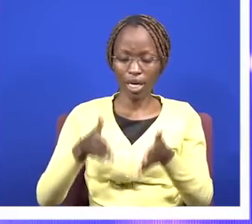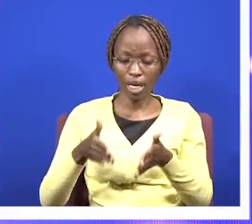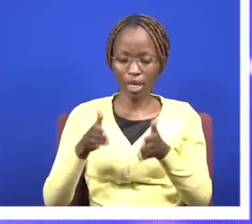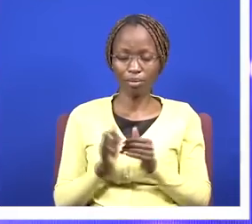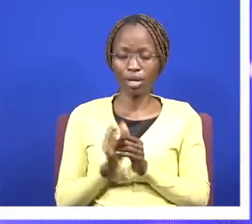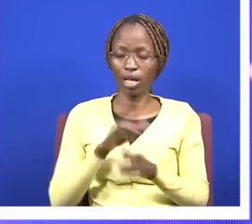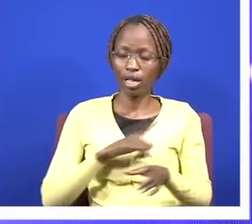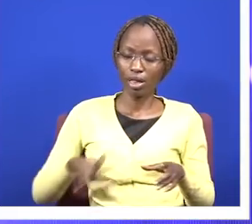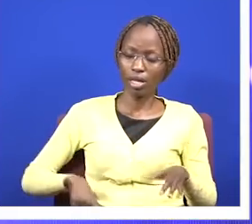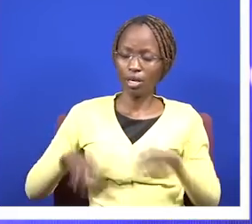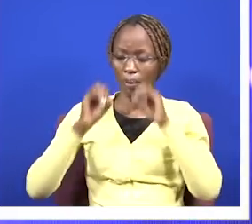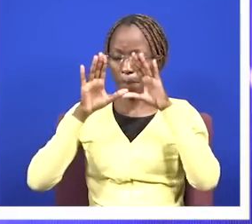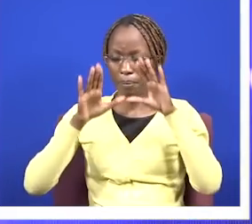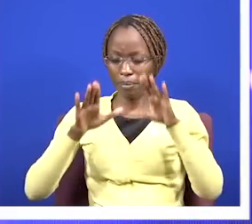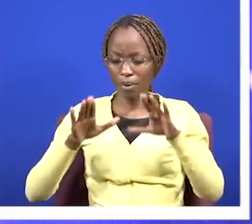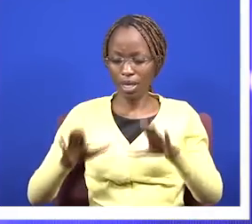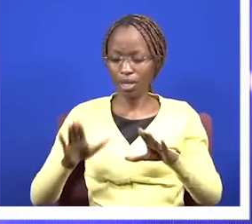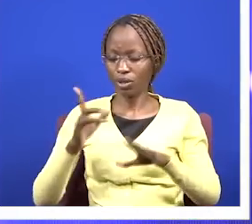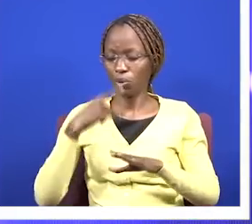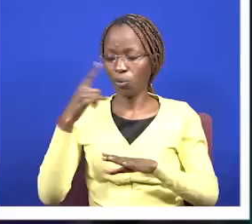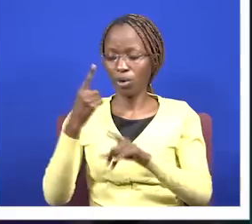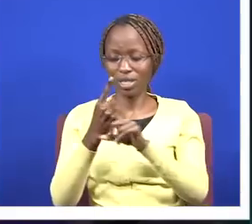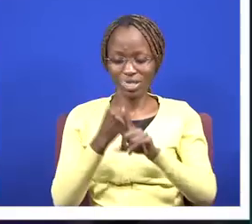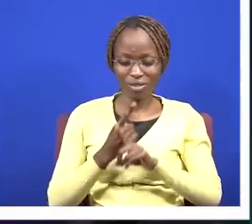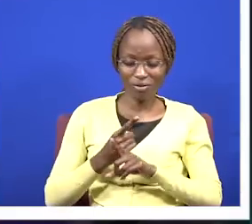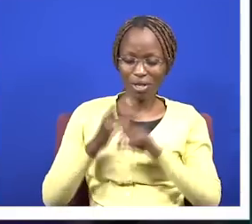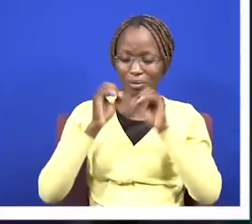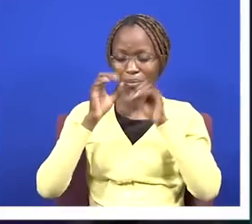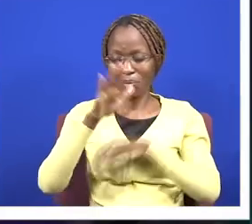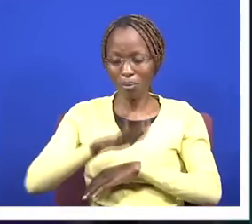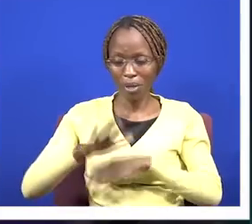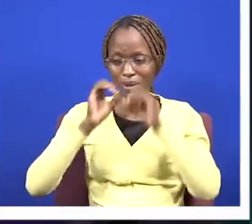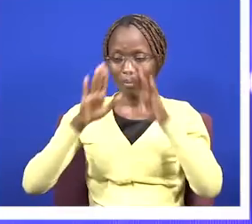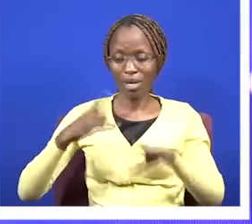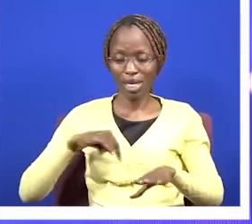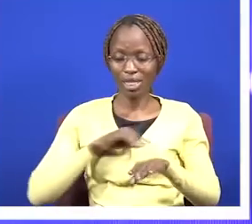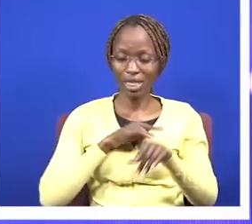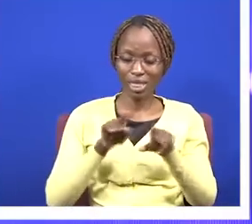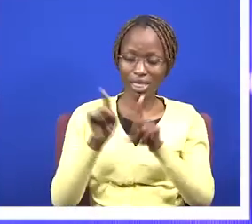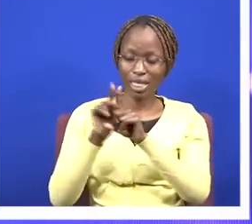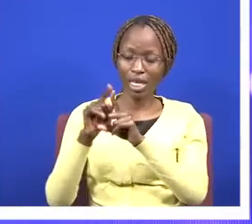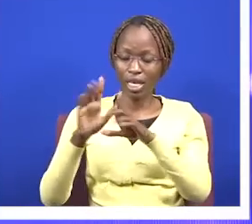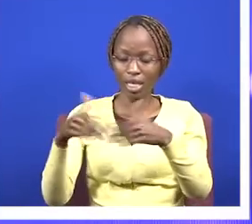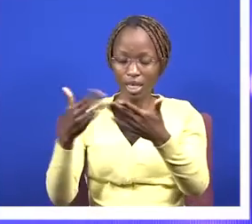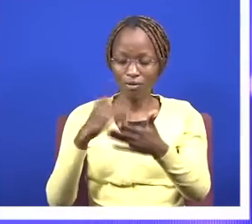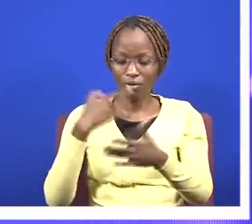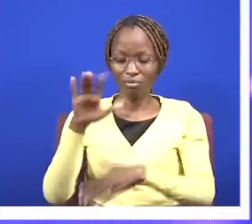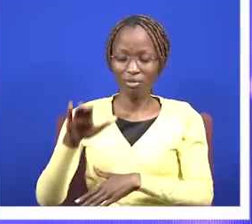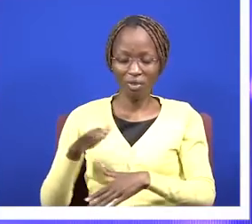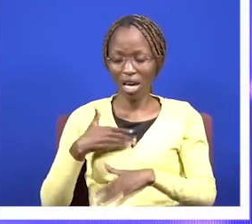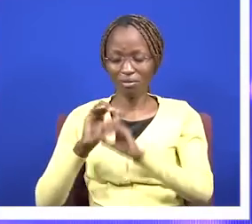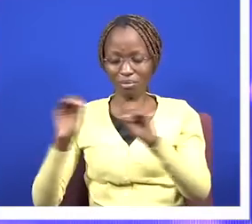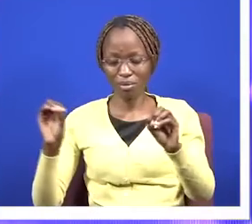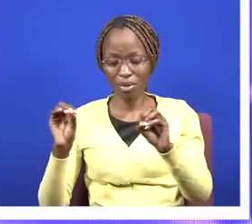are here and all around. Bless those who are in another place. Bless us as well. Give those